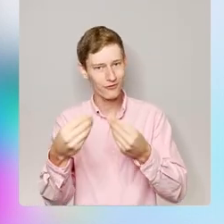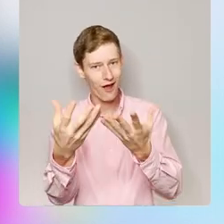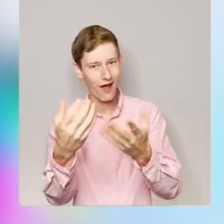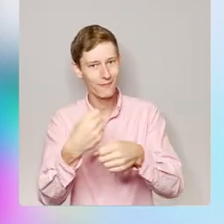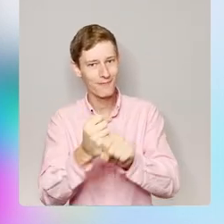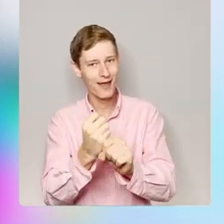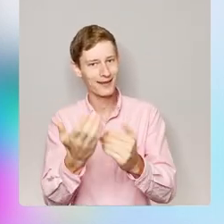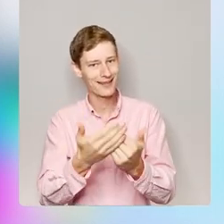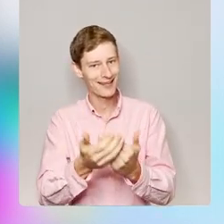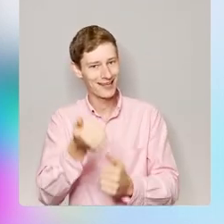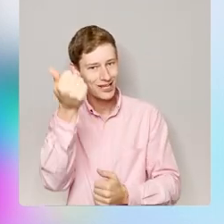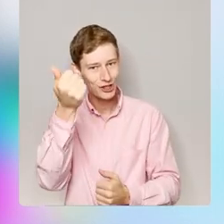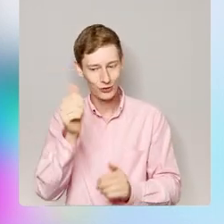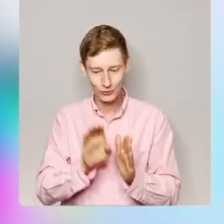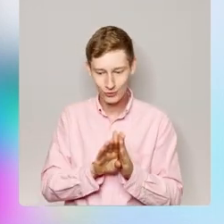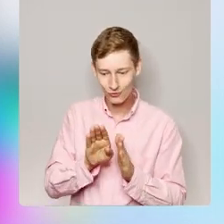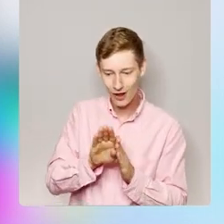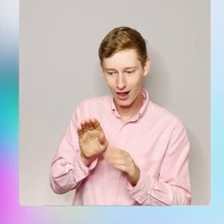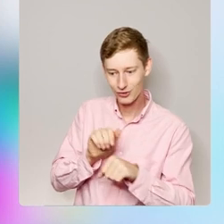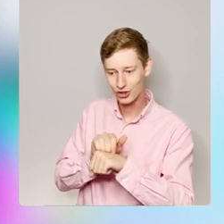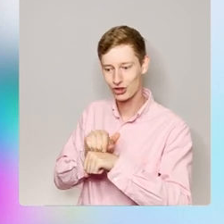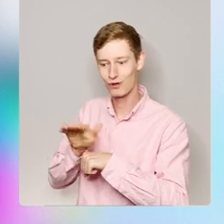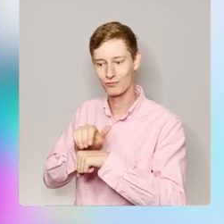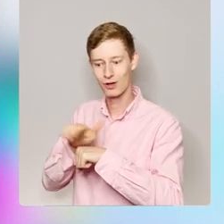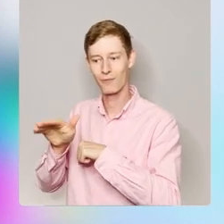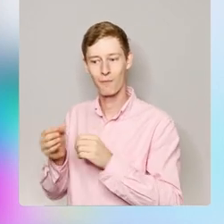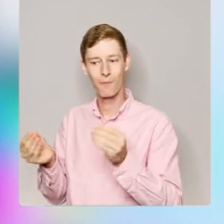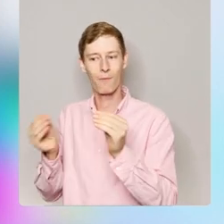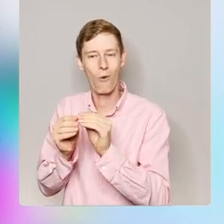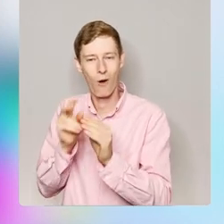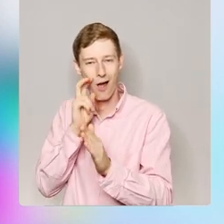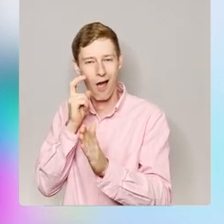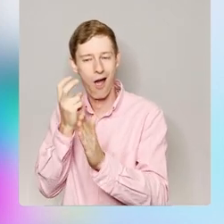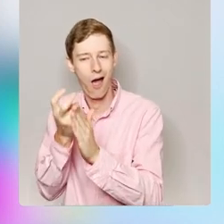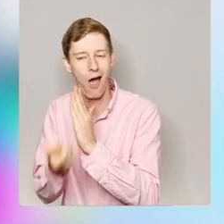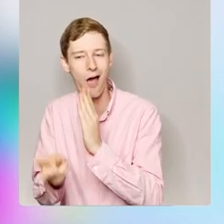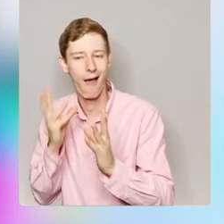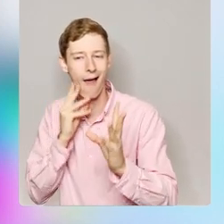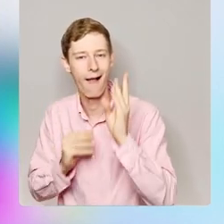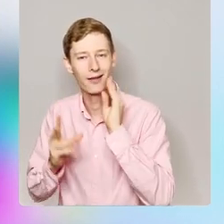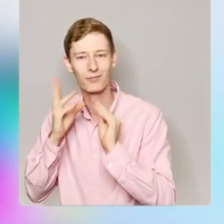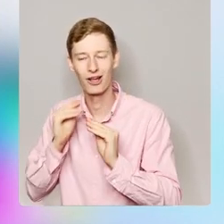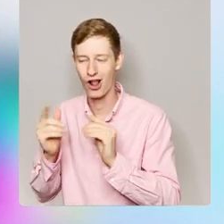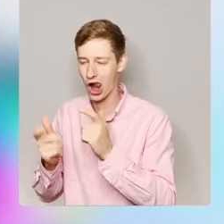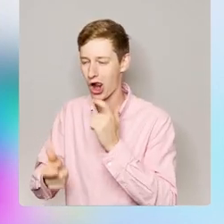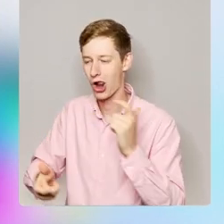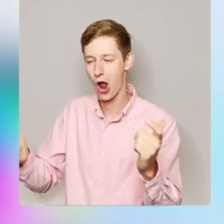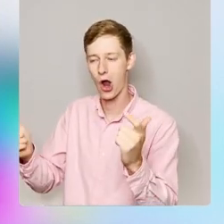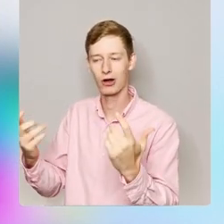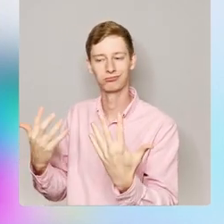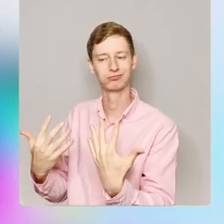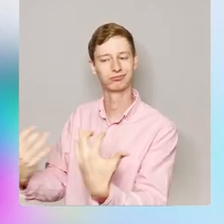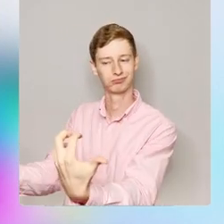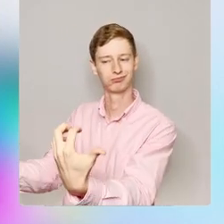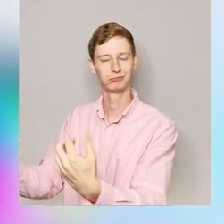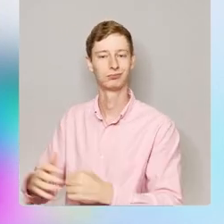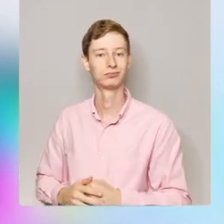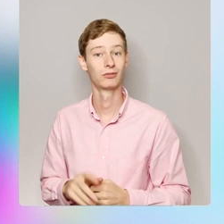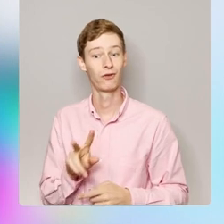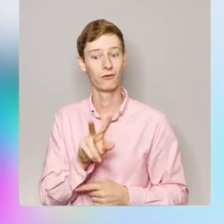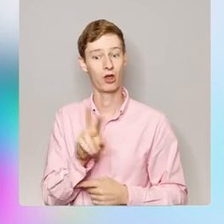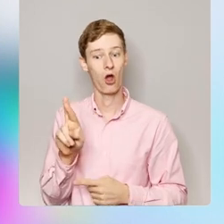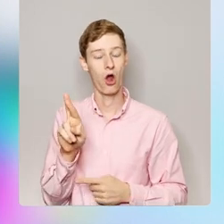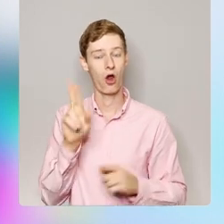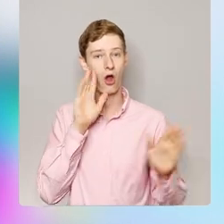to develop and ship more immersive experiences at scale. As VR moves towards general